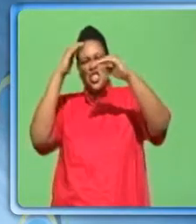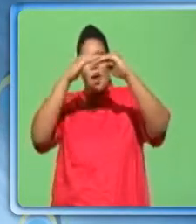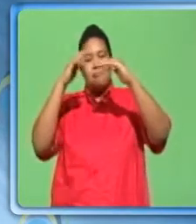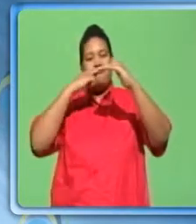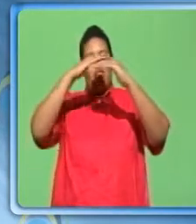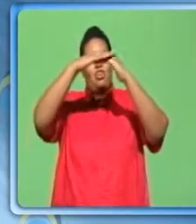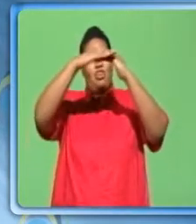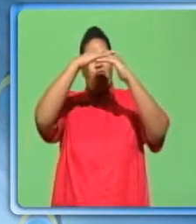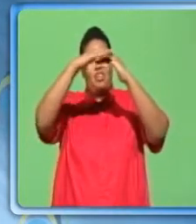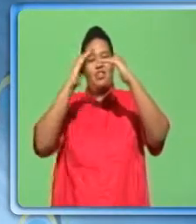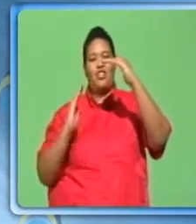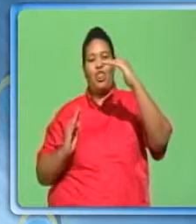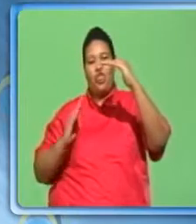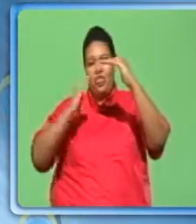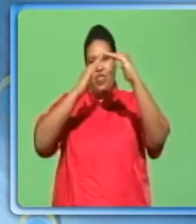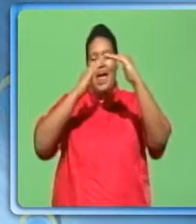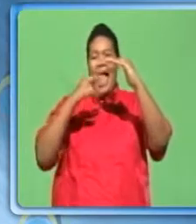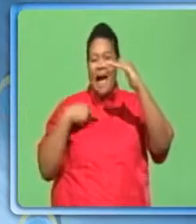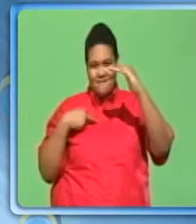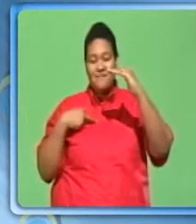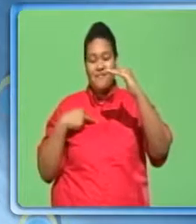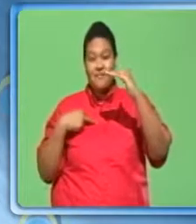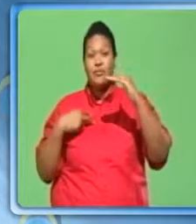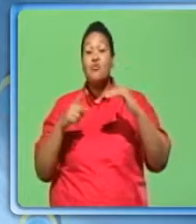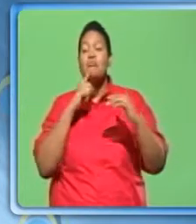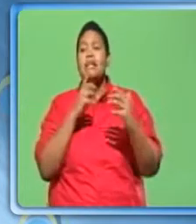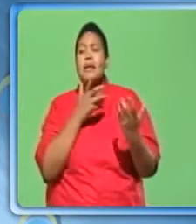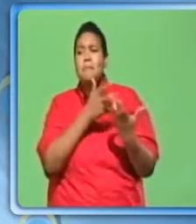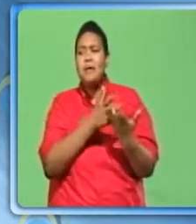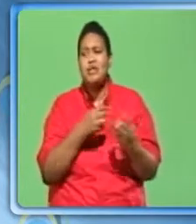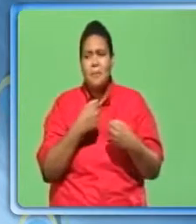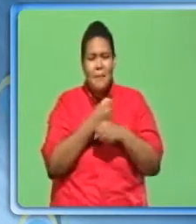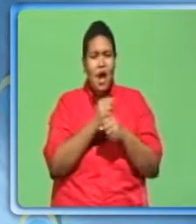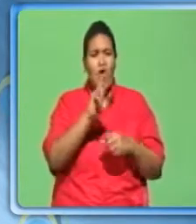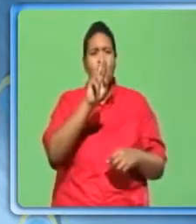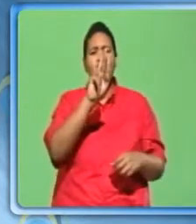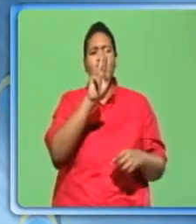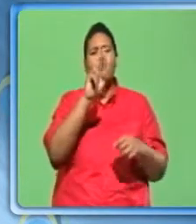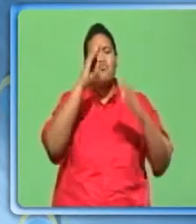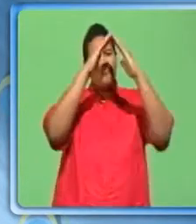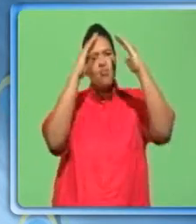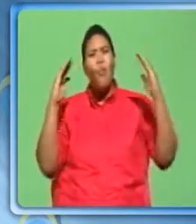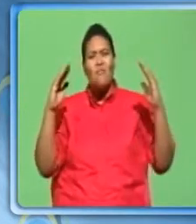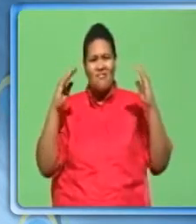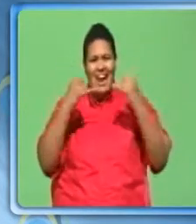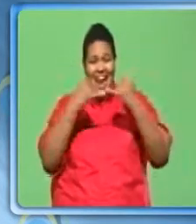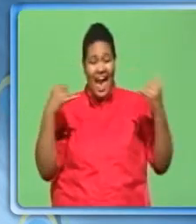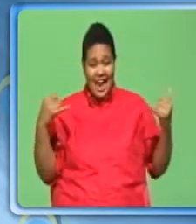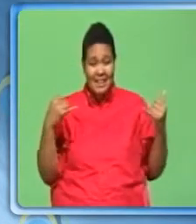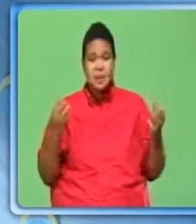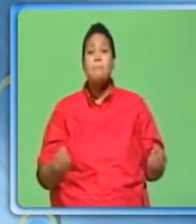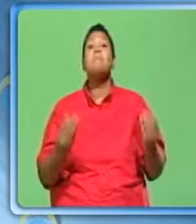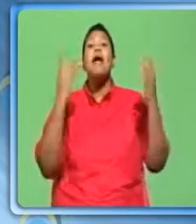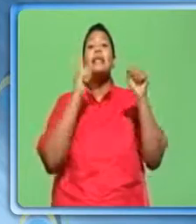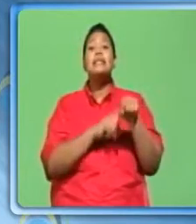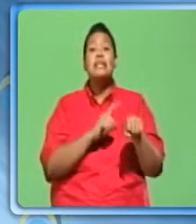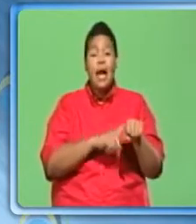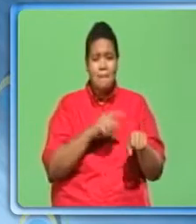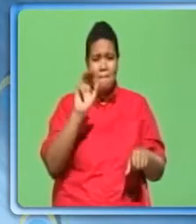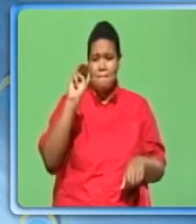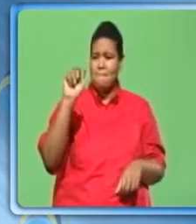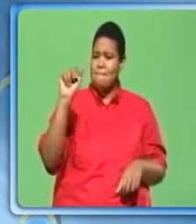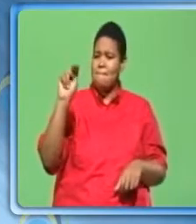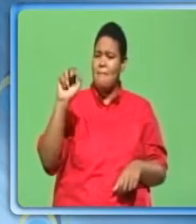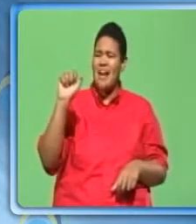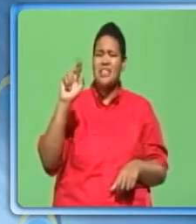slope. The shallow slopes meet to form the roofline. In many cases, the shallow slope of a mansard roof